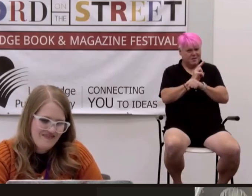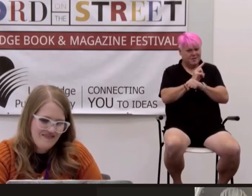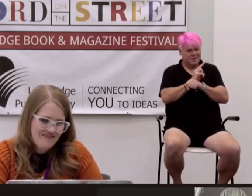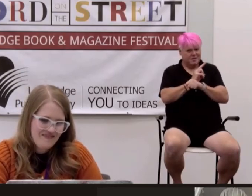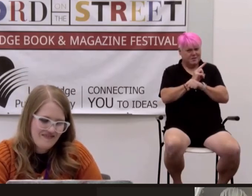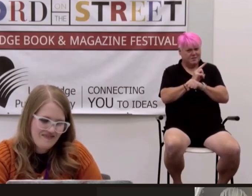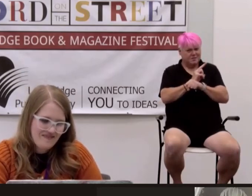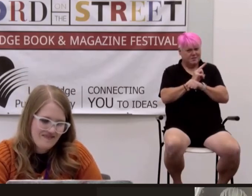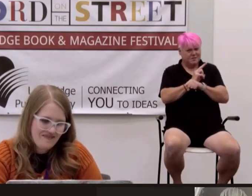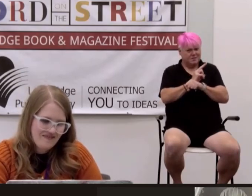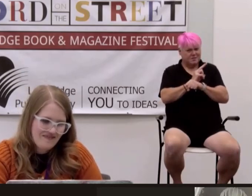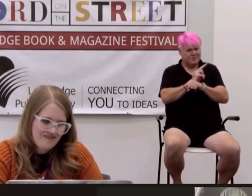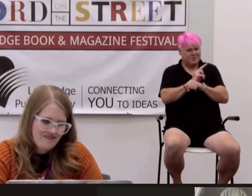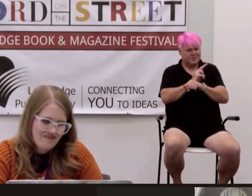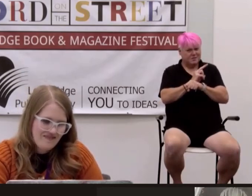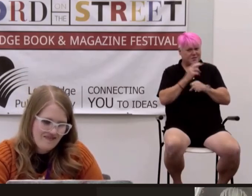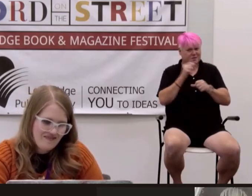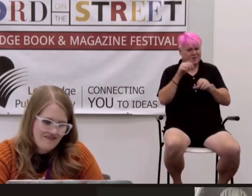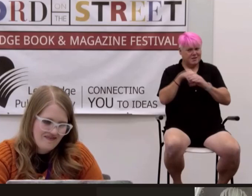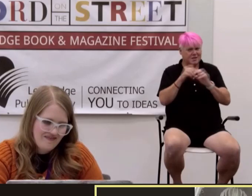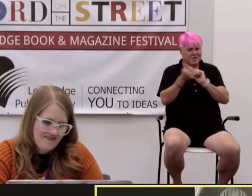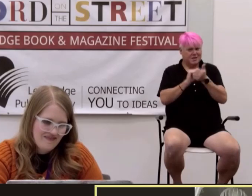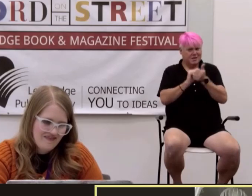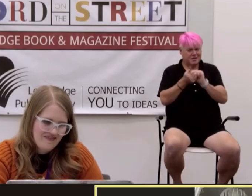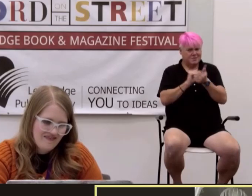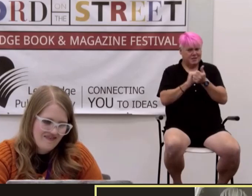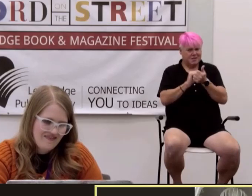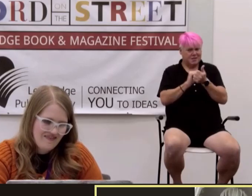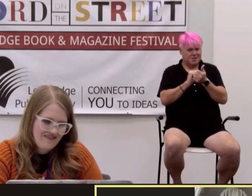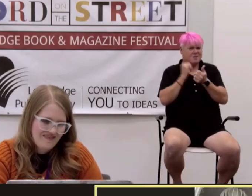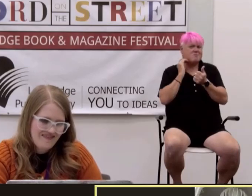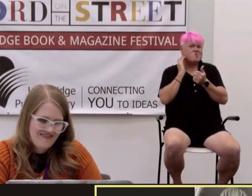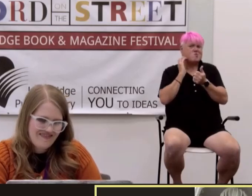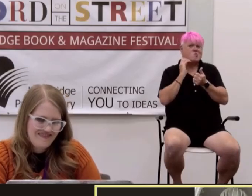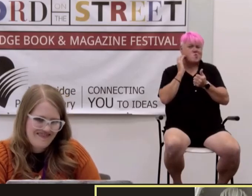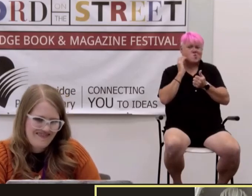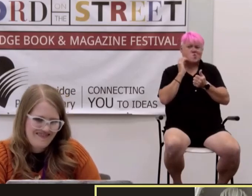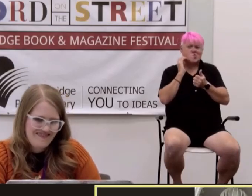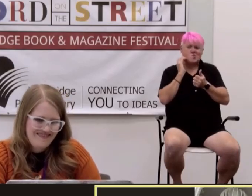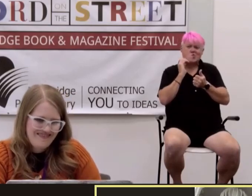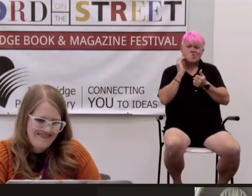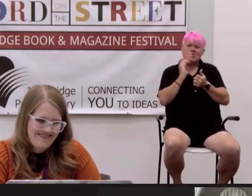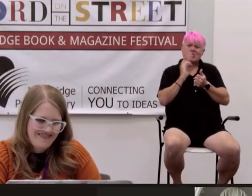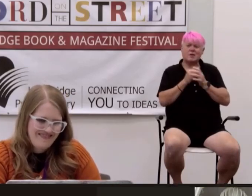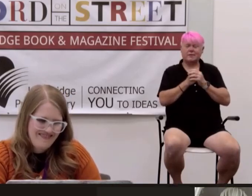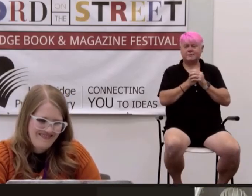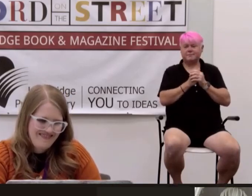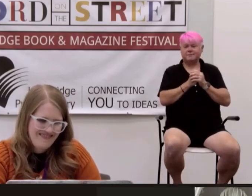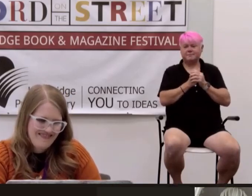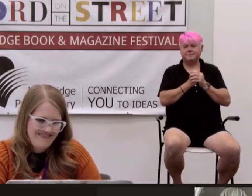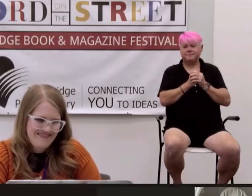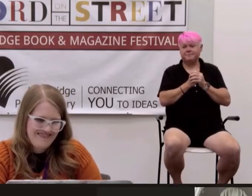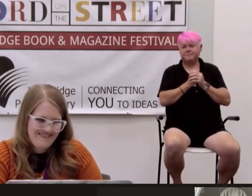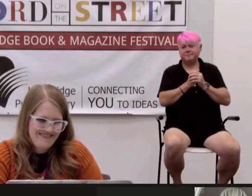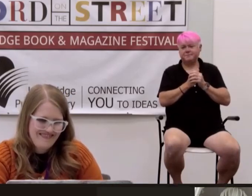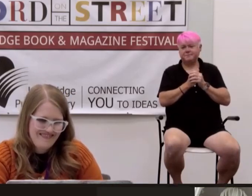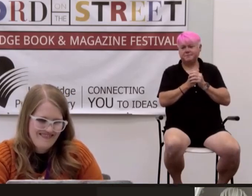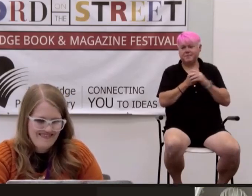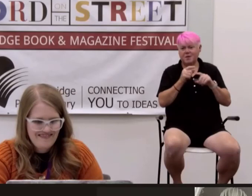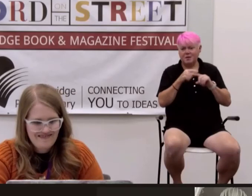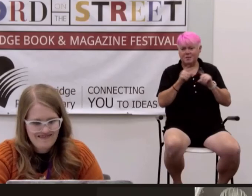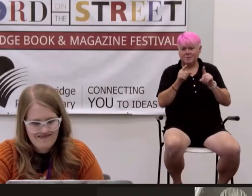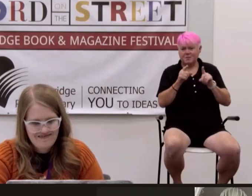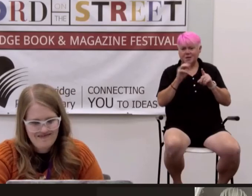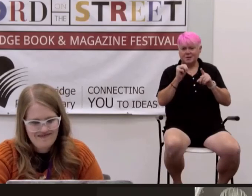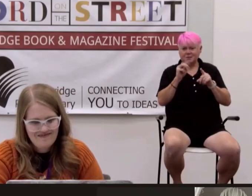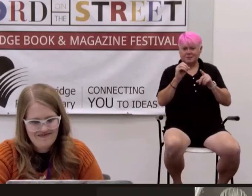you've used it in competition. Yeah, it was a competition, right? Gold medal plates. Yeah. And so, but moss is